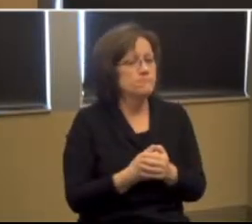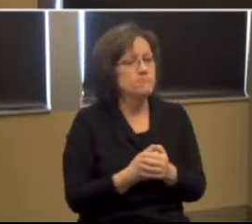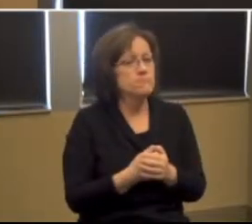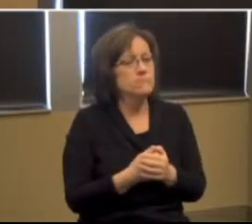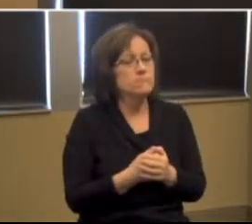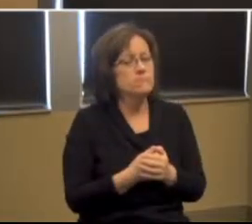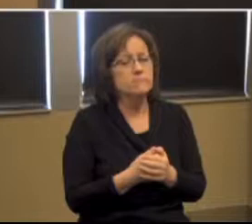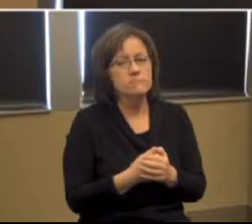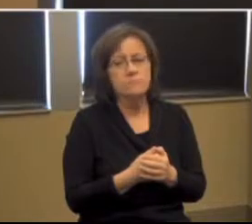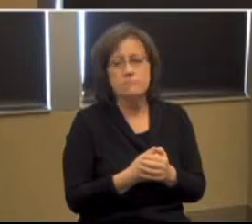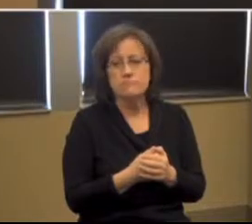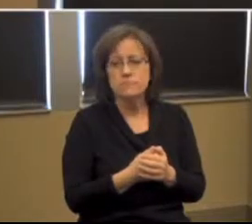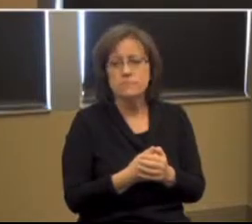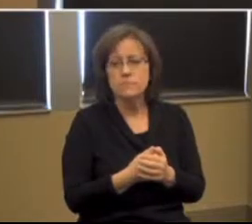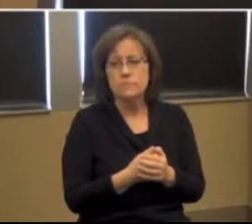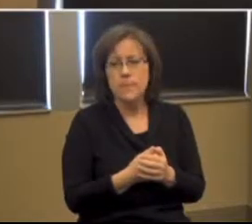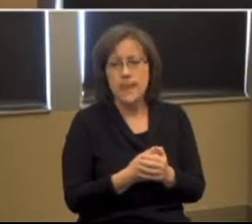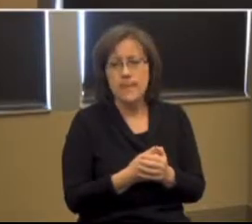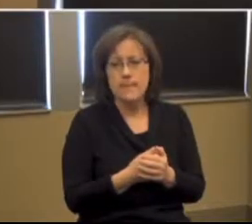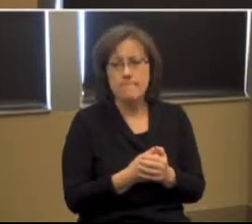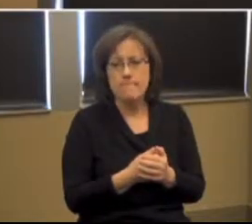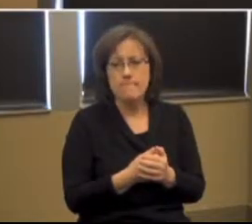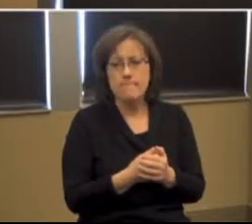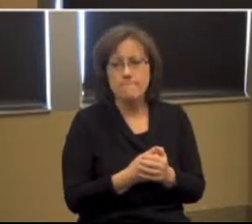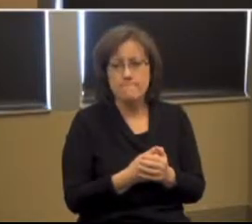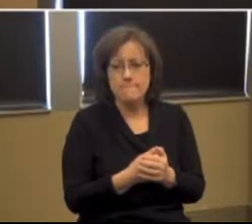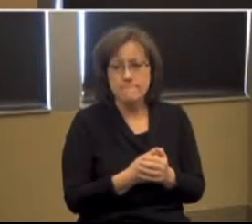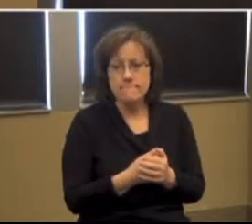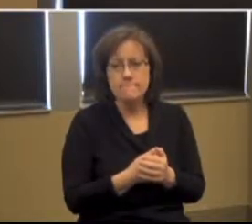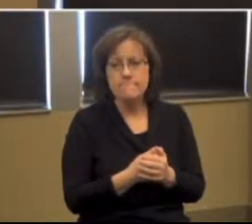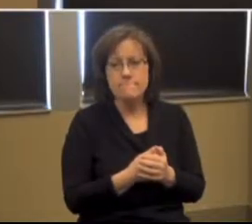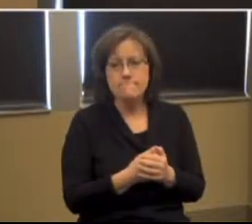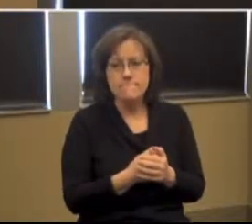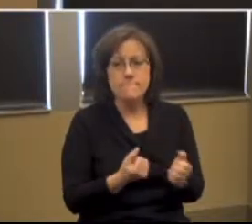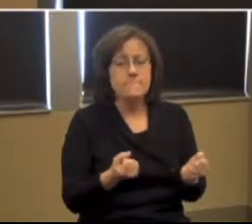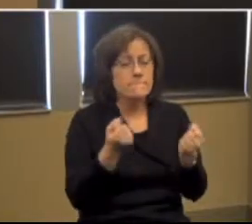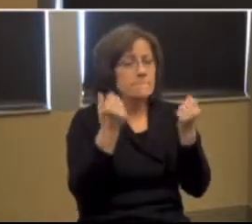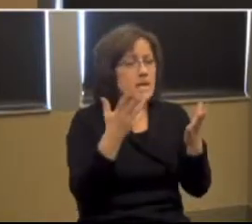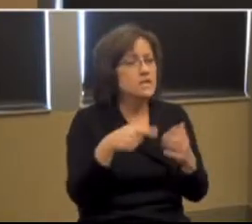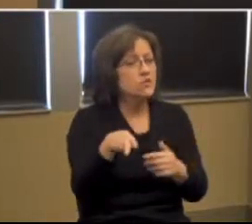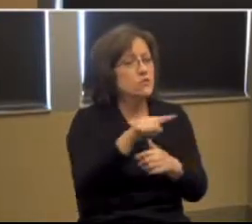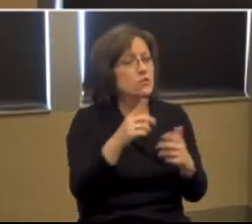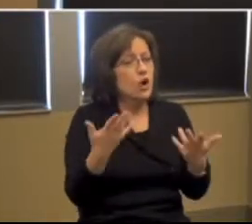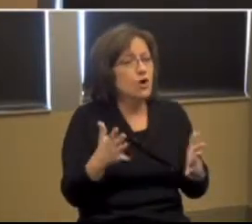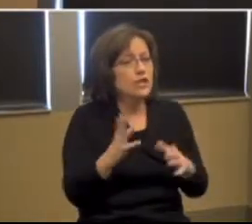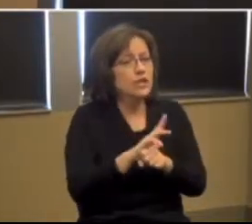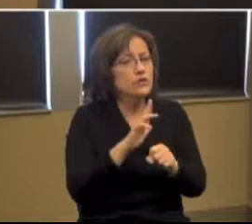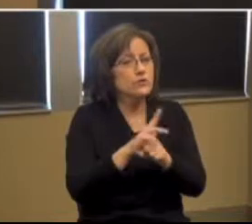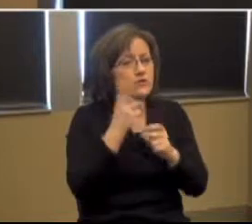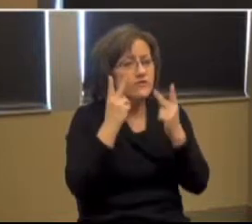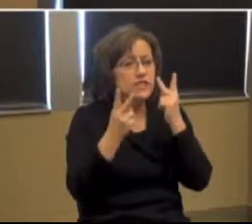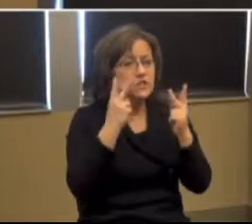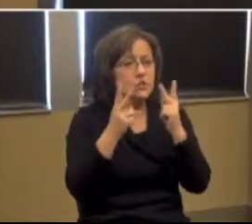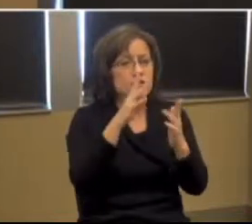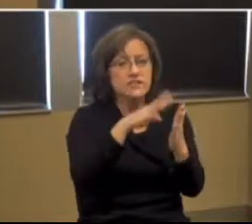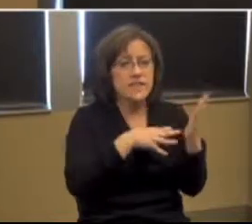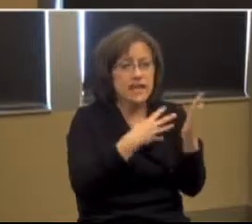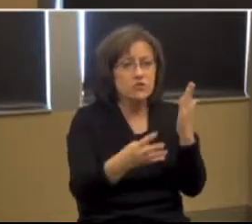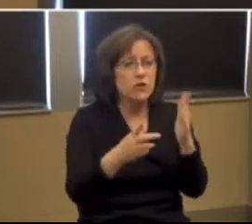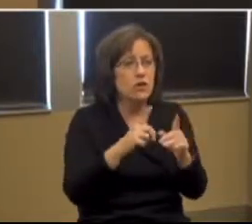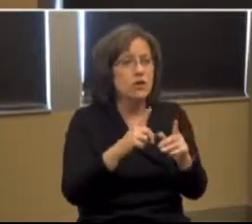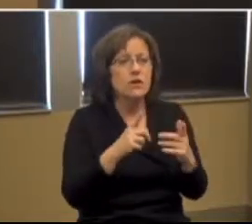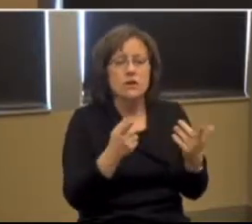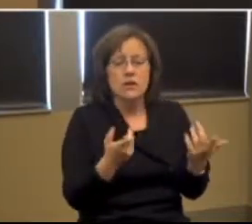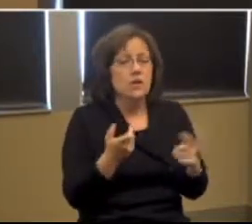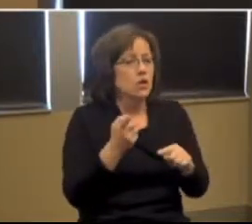Okay, so many of you already use visual schedules, but we really can't jump into how to organize